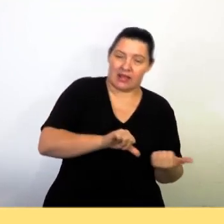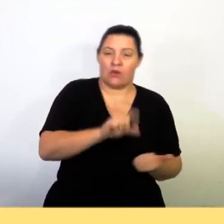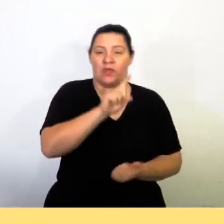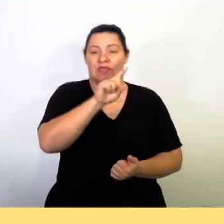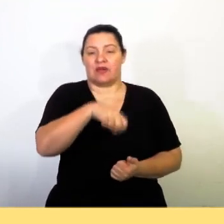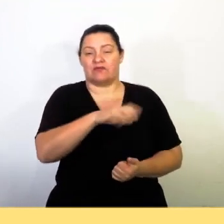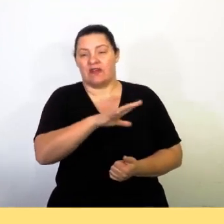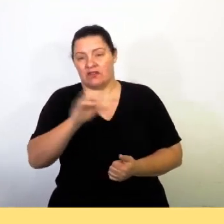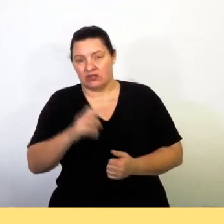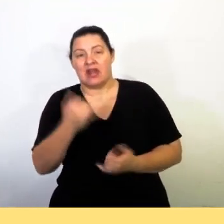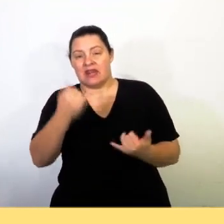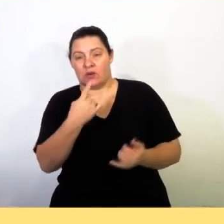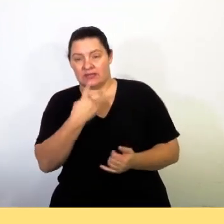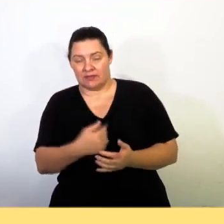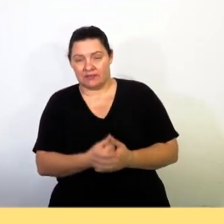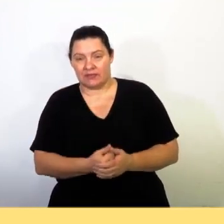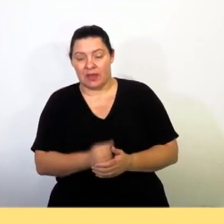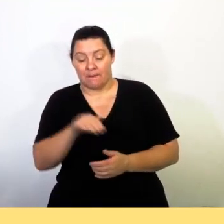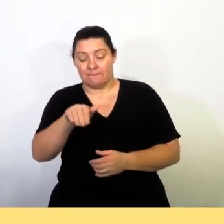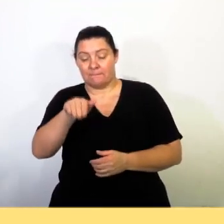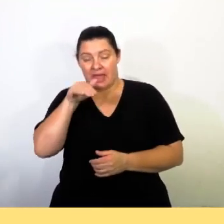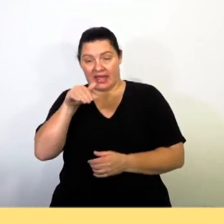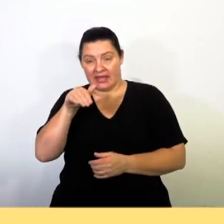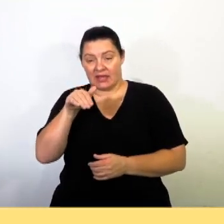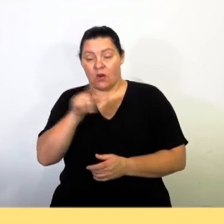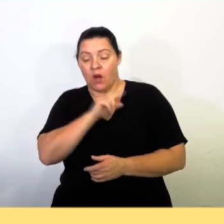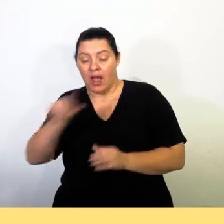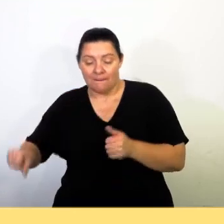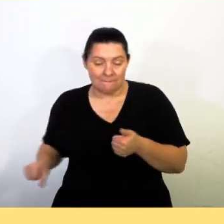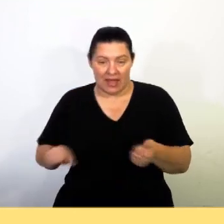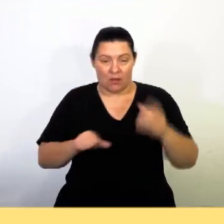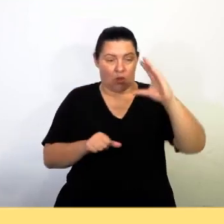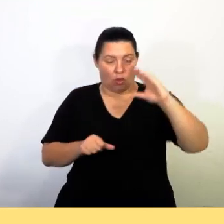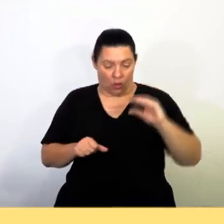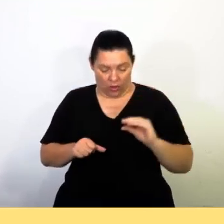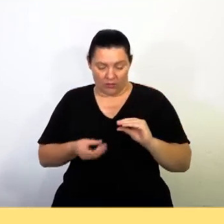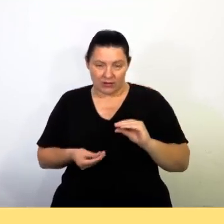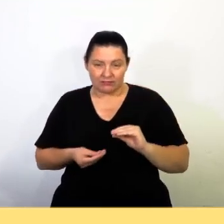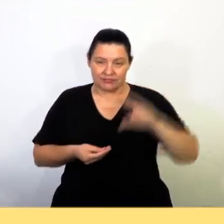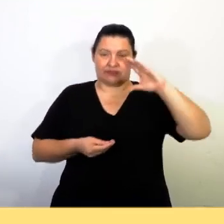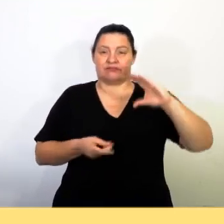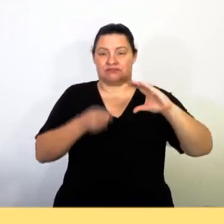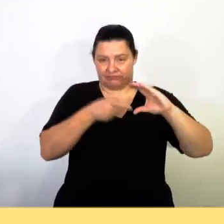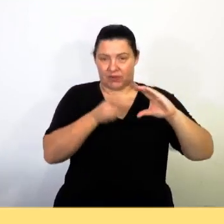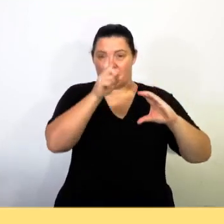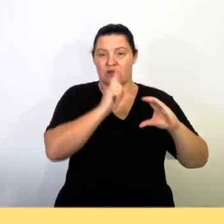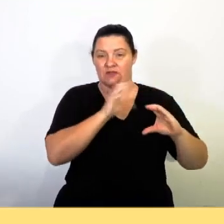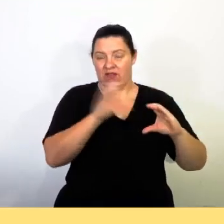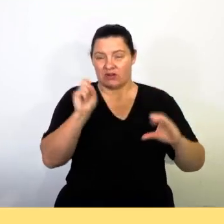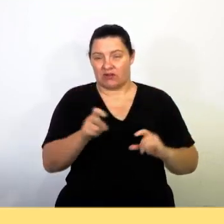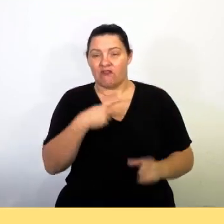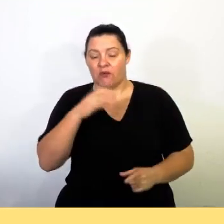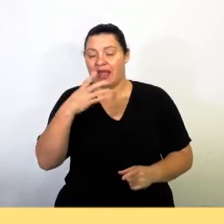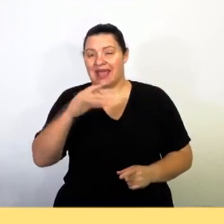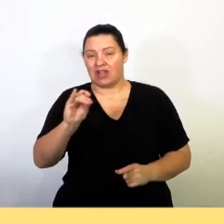going to come again here and I'm going to now say bank. I'm restoring it now from the cash